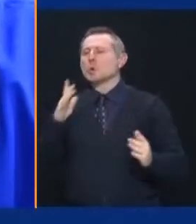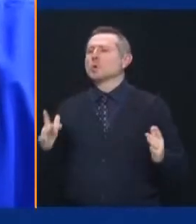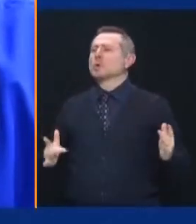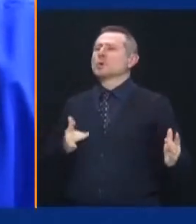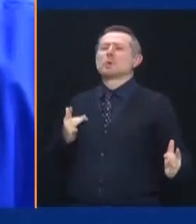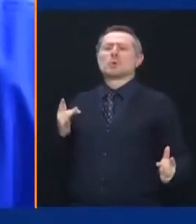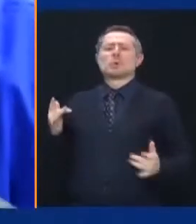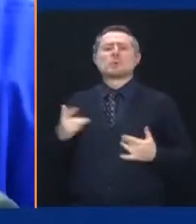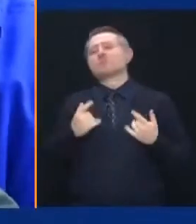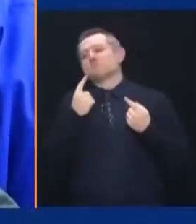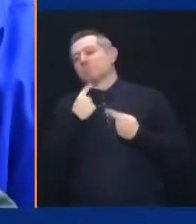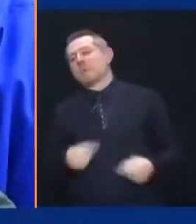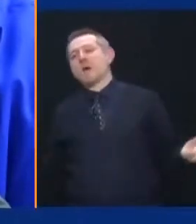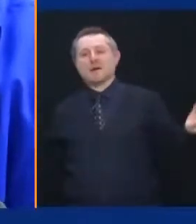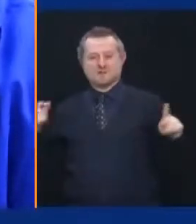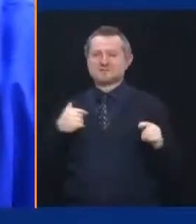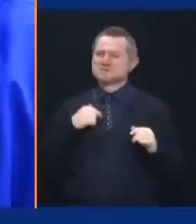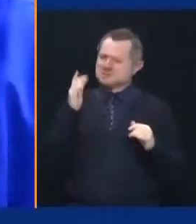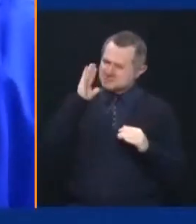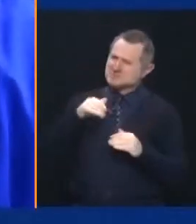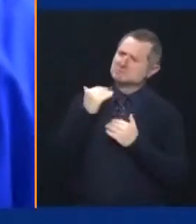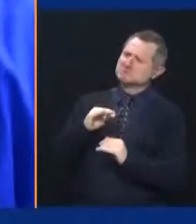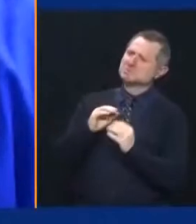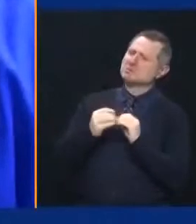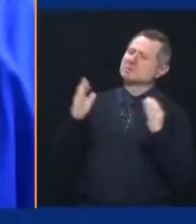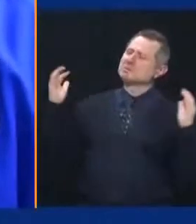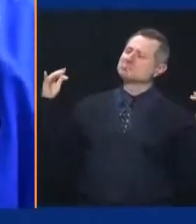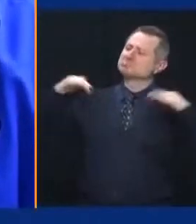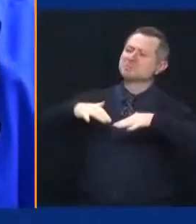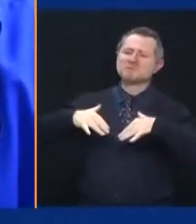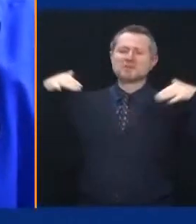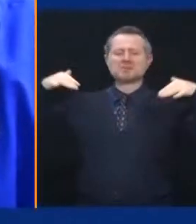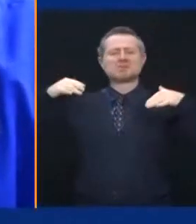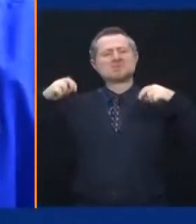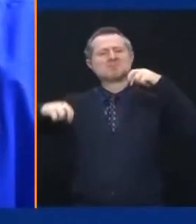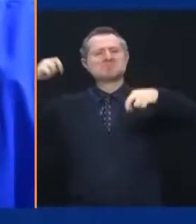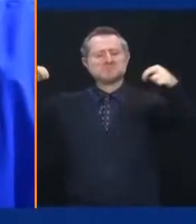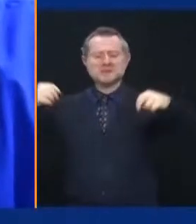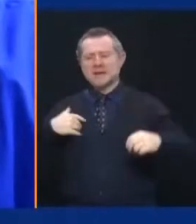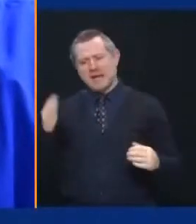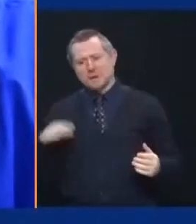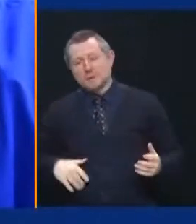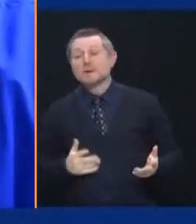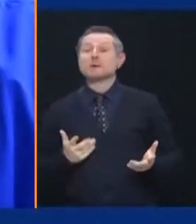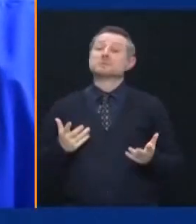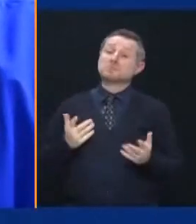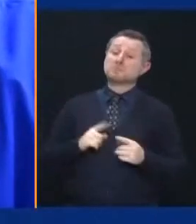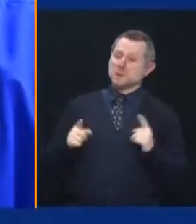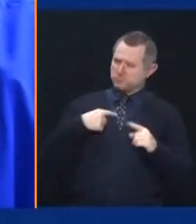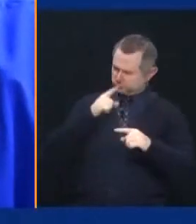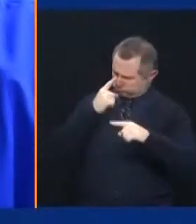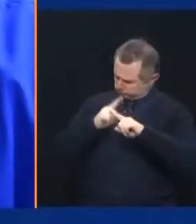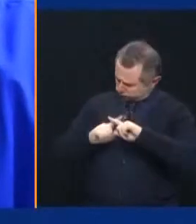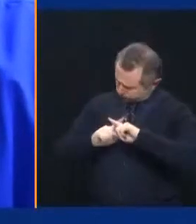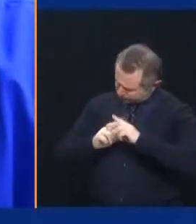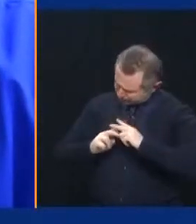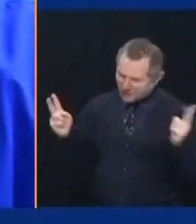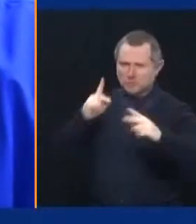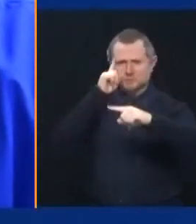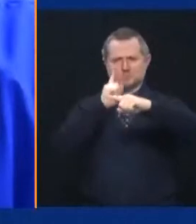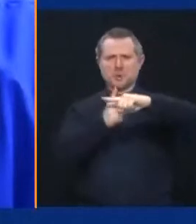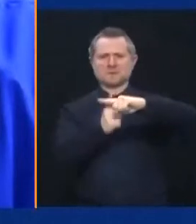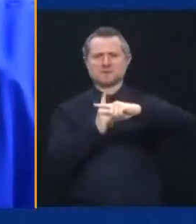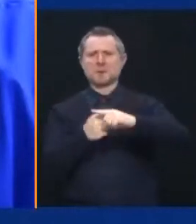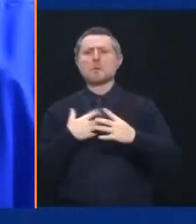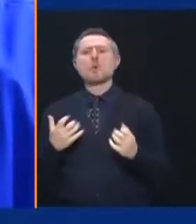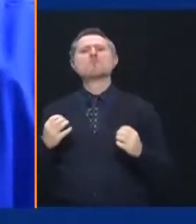able to allow the limited amount of fans that we can. But I want to just say that we are so hopeful that there would be many more games